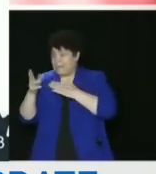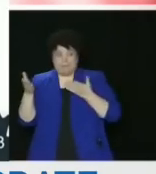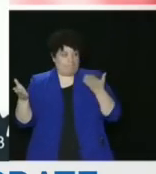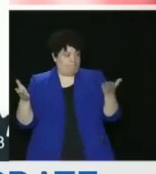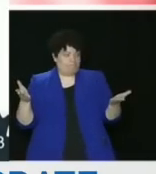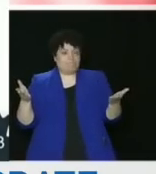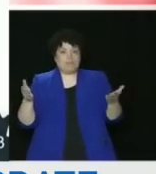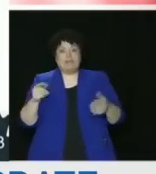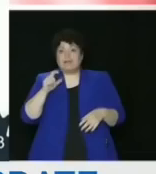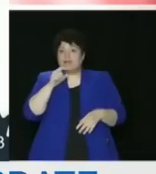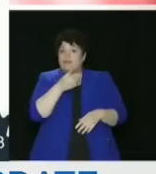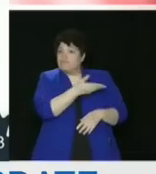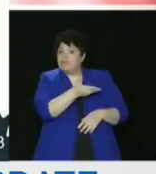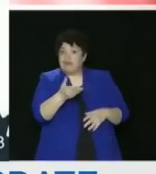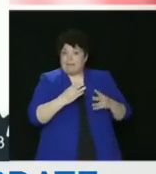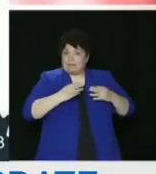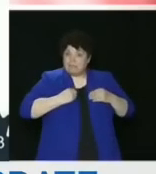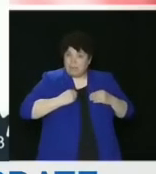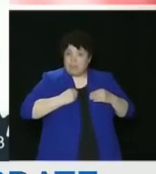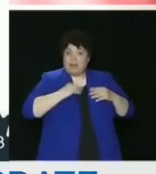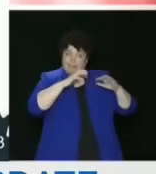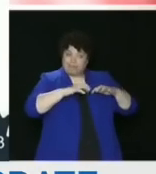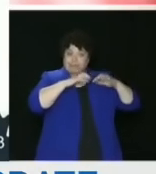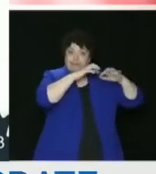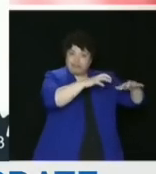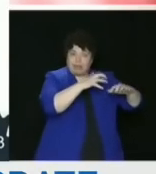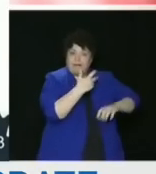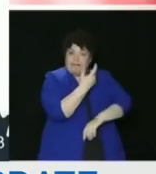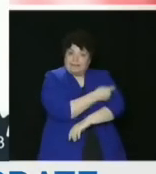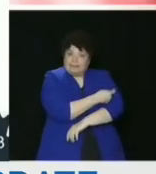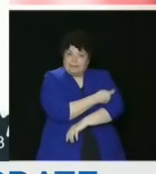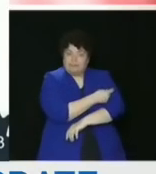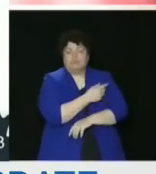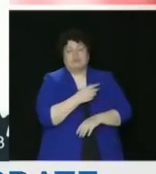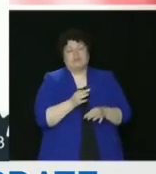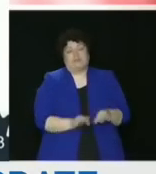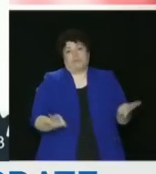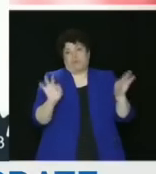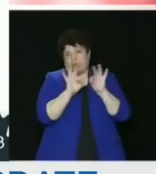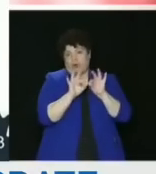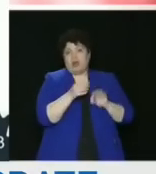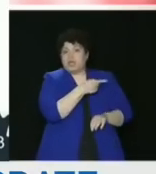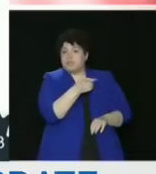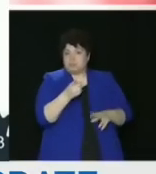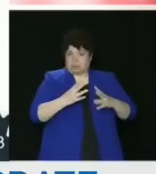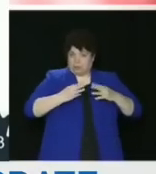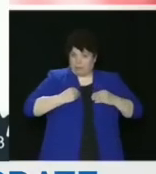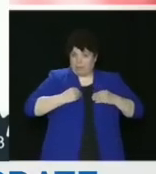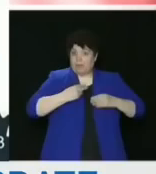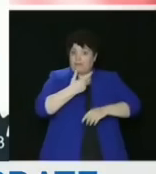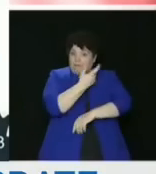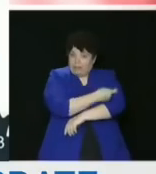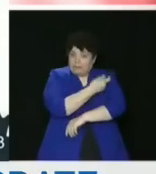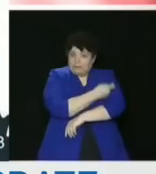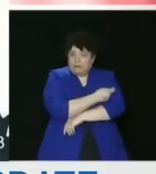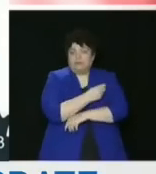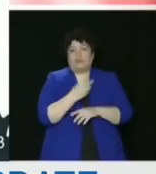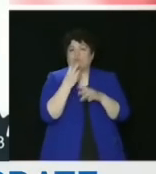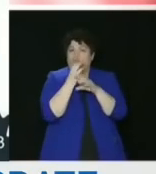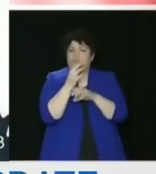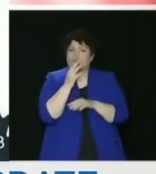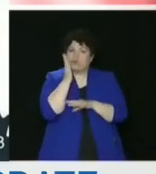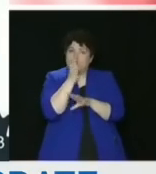du a vaccin. high vaccine Plus de uptake gens is se feront crucial. vacciner, The plus more il sera people get sécuritaire de vaccinated, lever les the mesures de safer it santé will publique be to lift